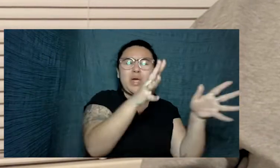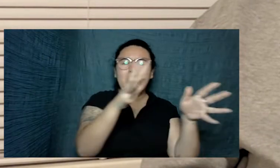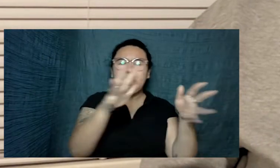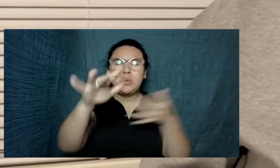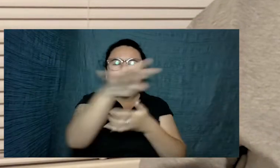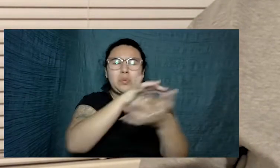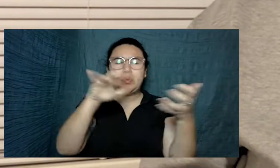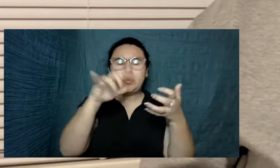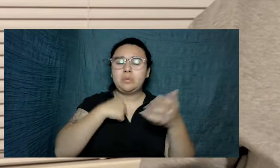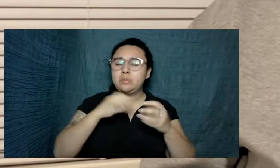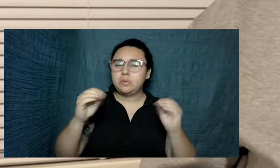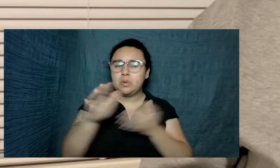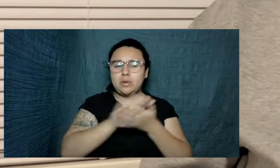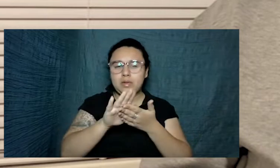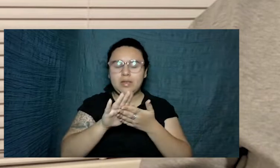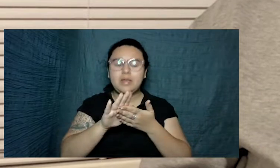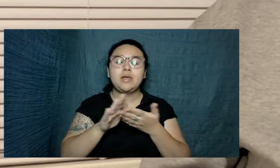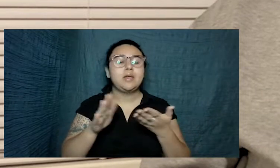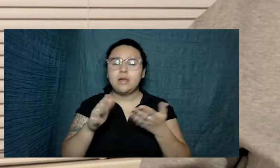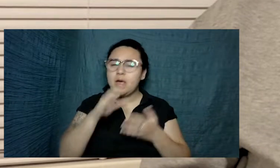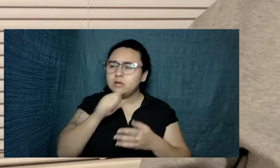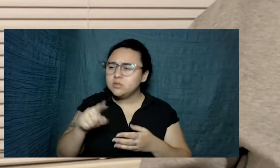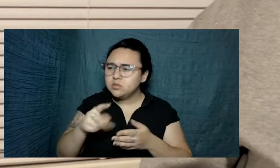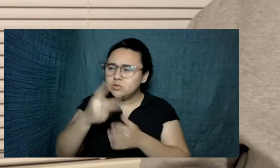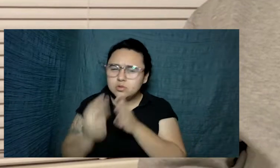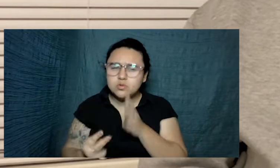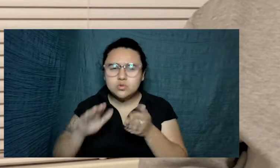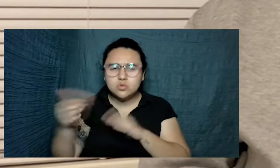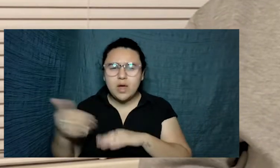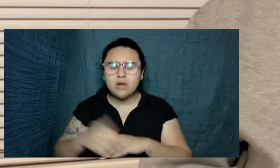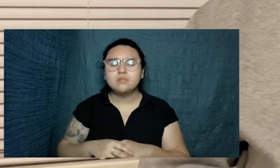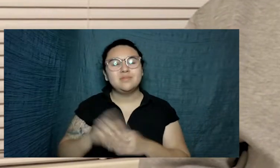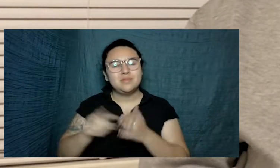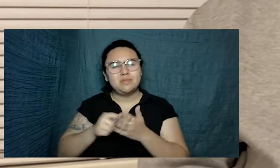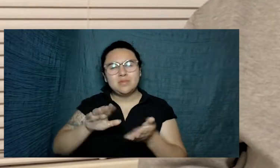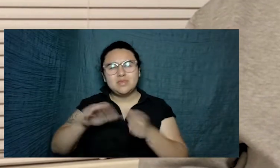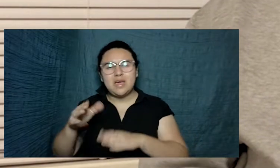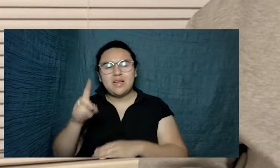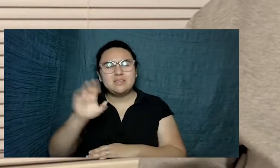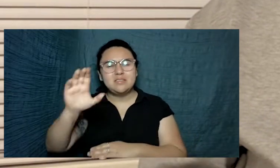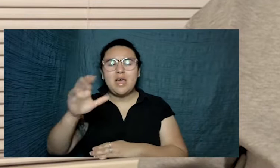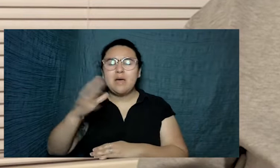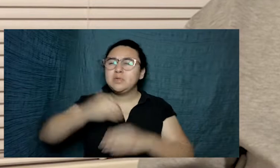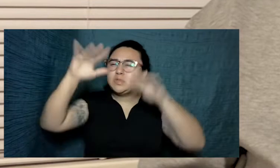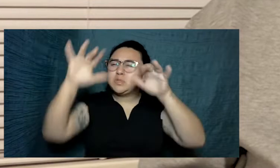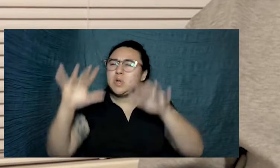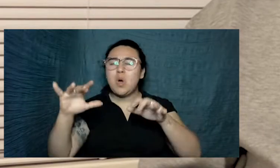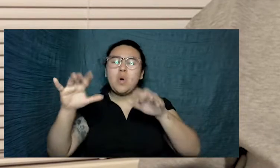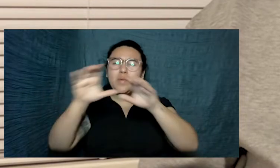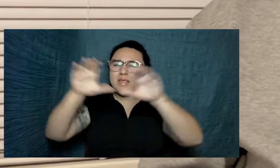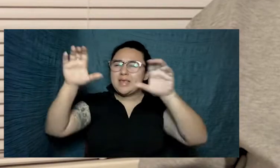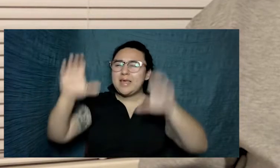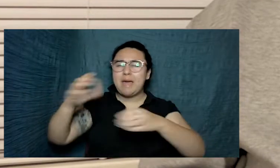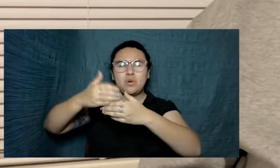clean. How old were you when you drowned? I need to remember. Sometimes you died in December and snow snuffling the cabin windows